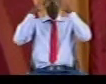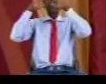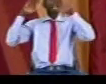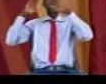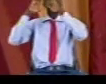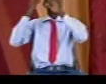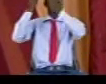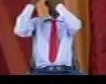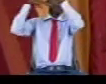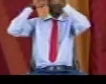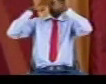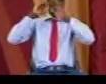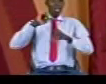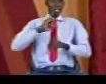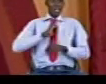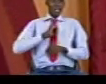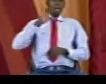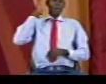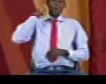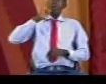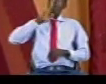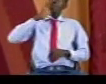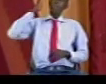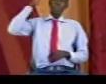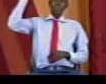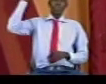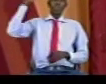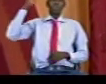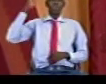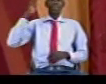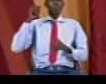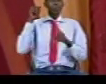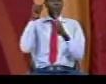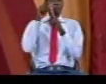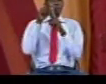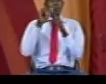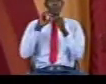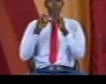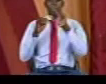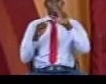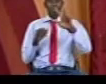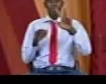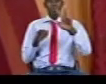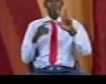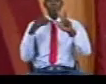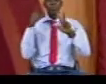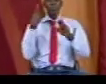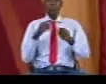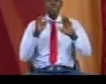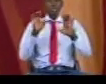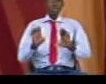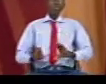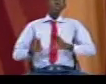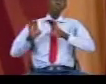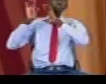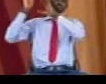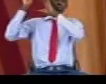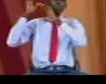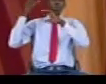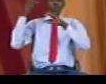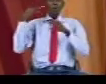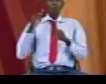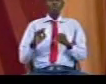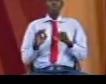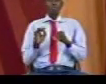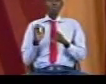Amen. I will be there. Amen. Point number three now. Point number three, the dedication of overcoming